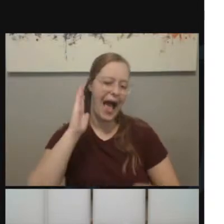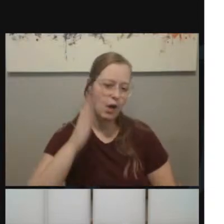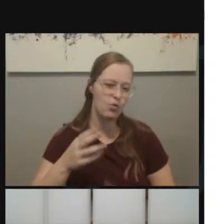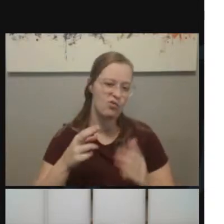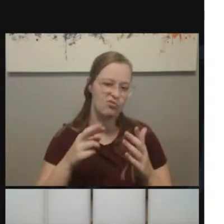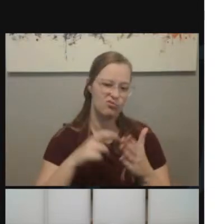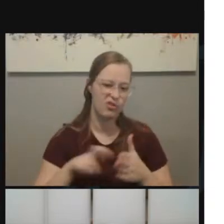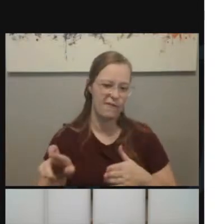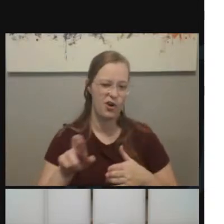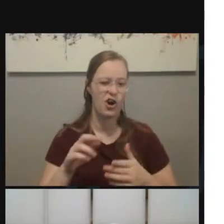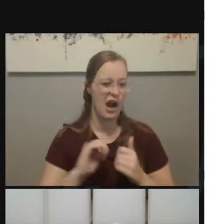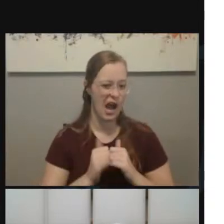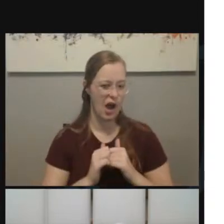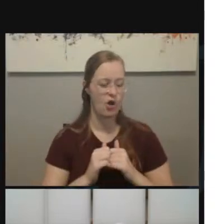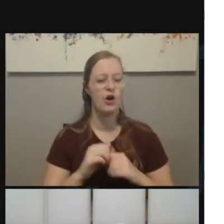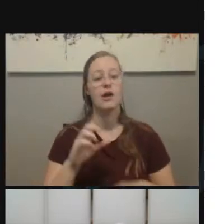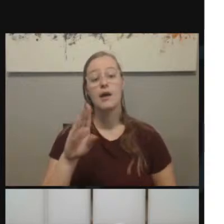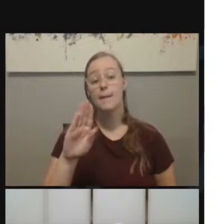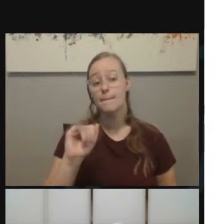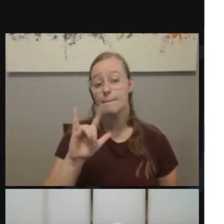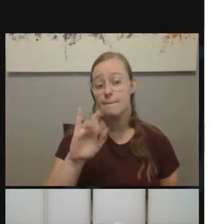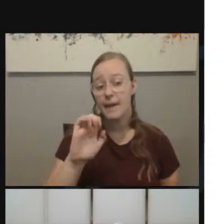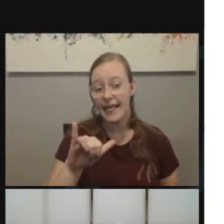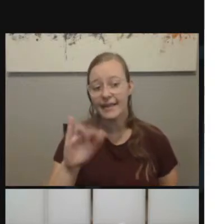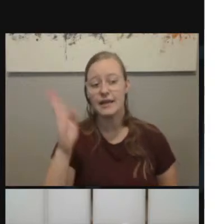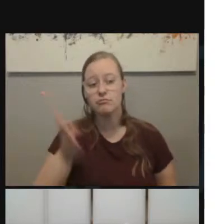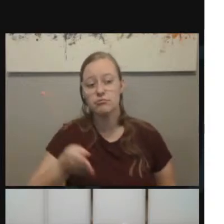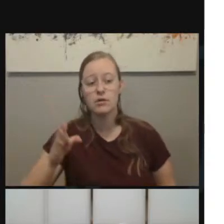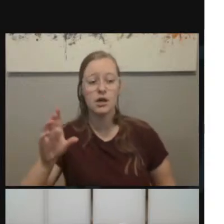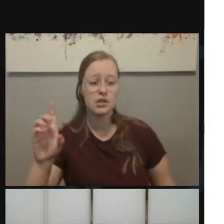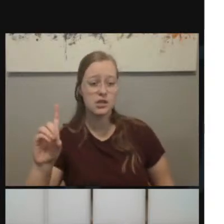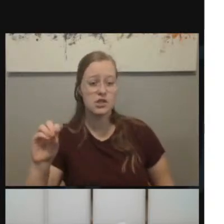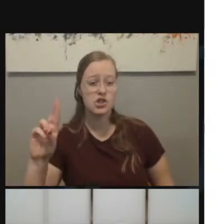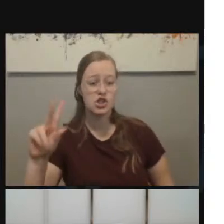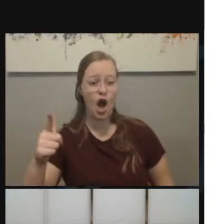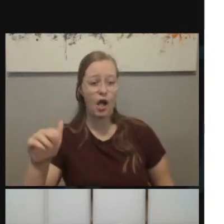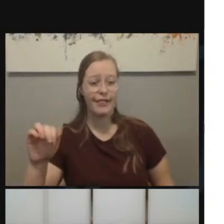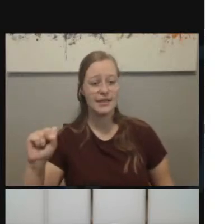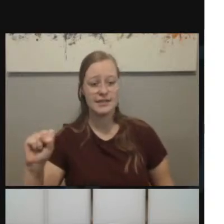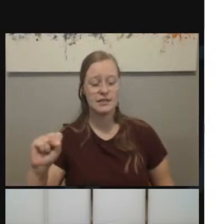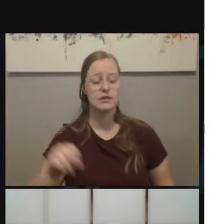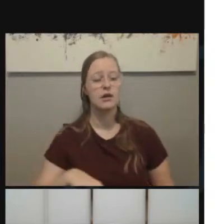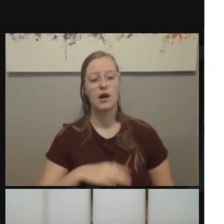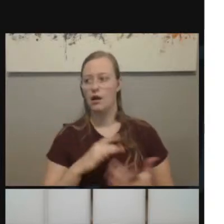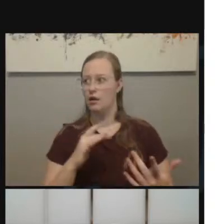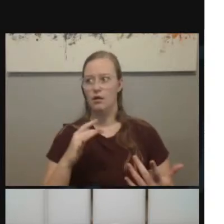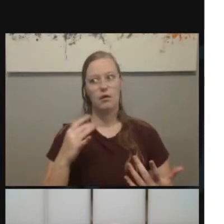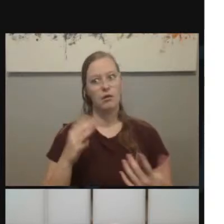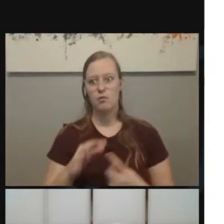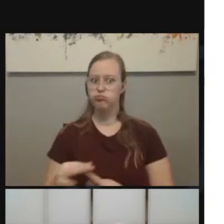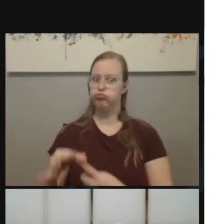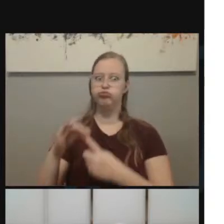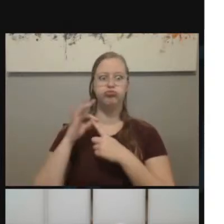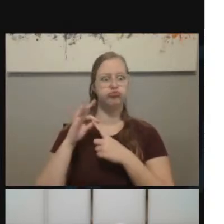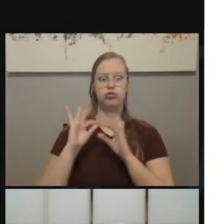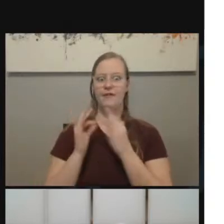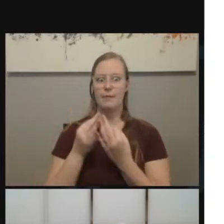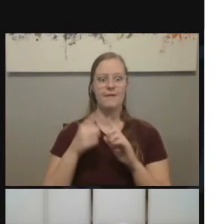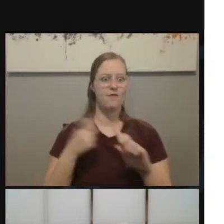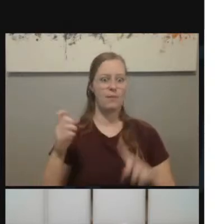primarily today as the Bailey Douglasses, one of the most distinguished families of the Eastern Shore of